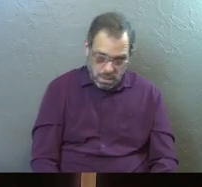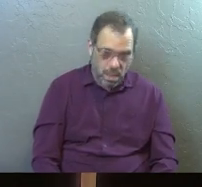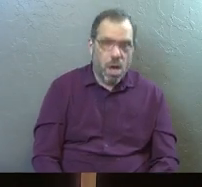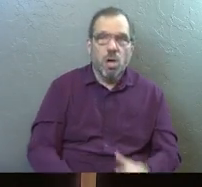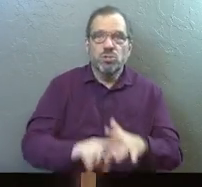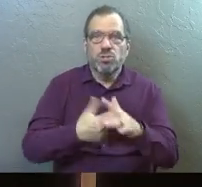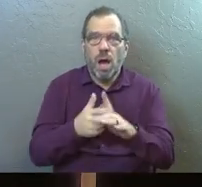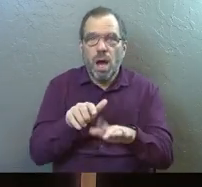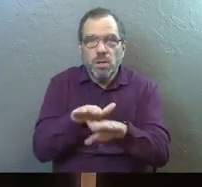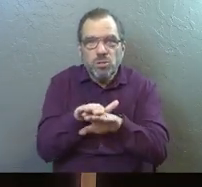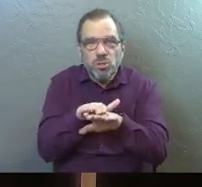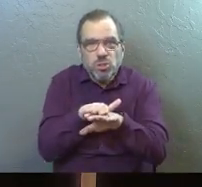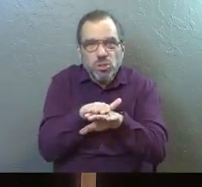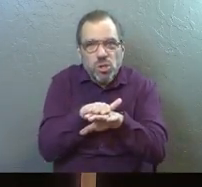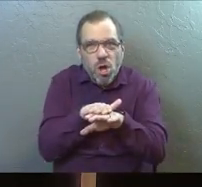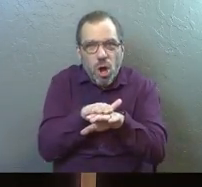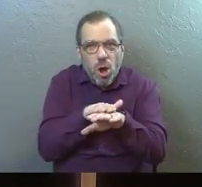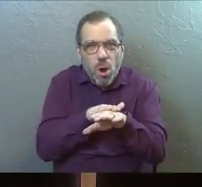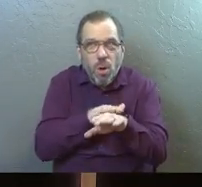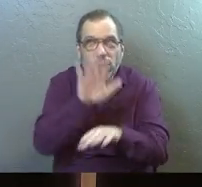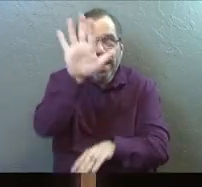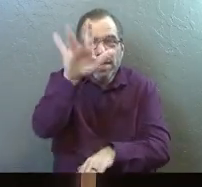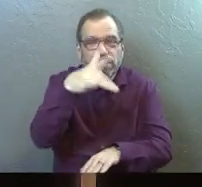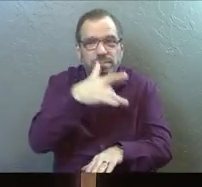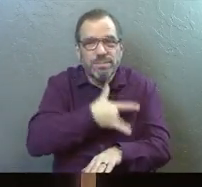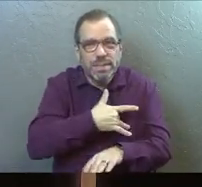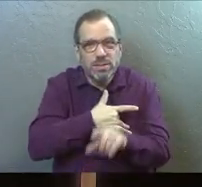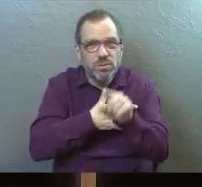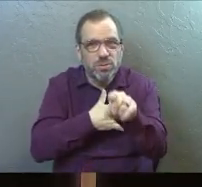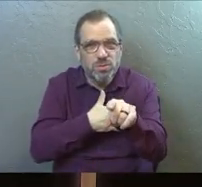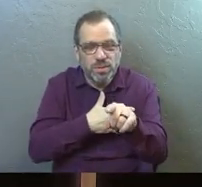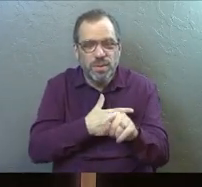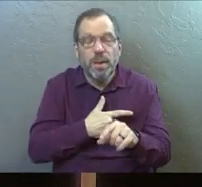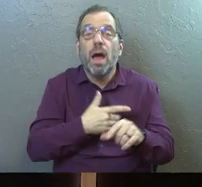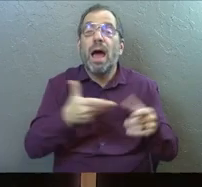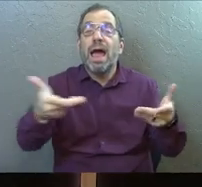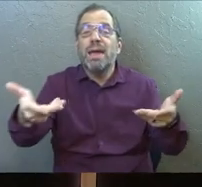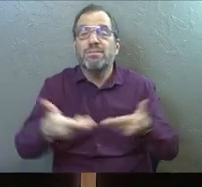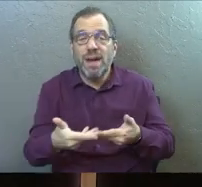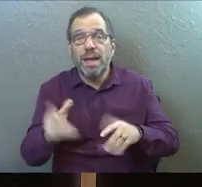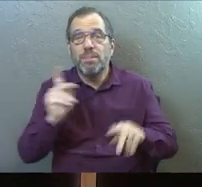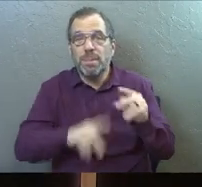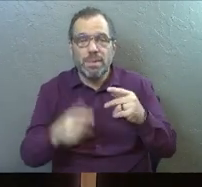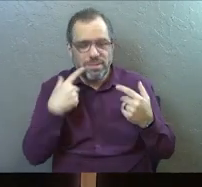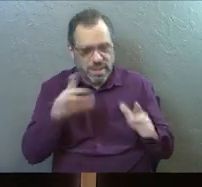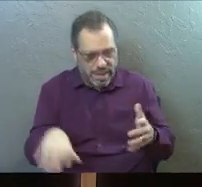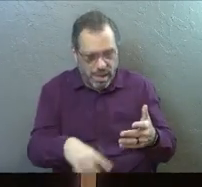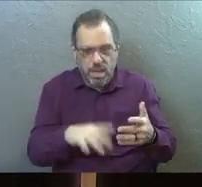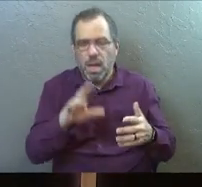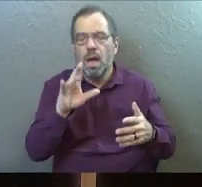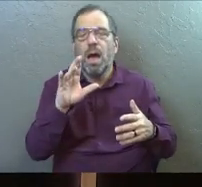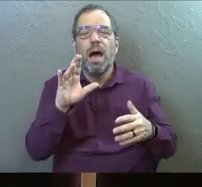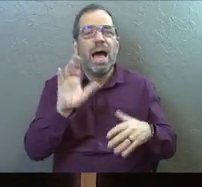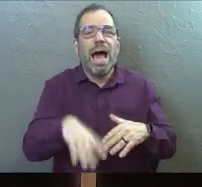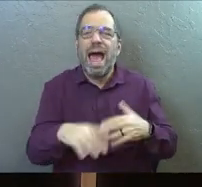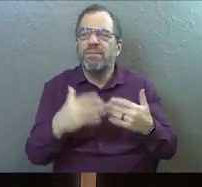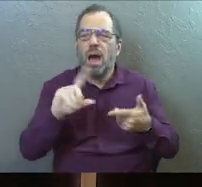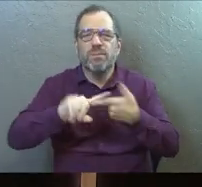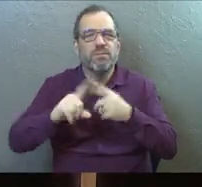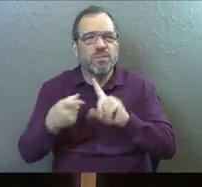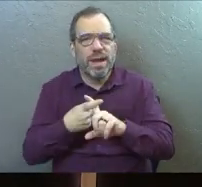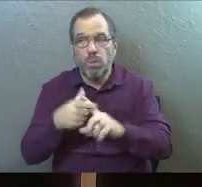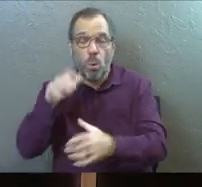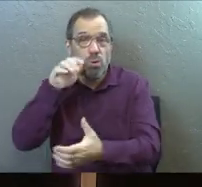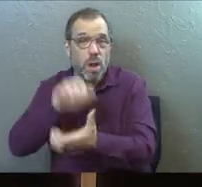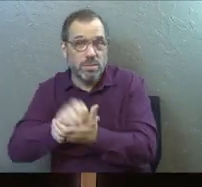Start slow. Let God speak to you on that. The other thing is invite others in. I already said that. At least a close friend